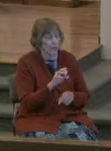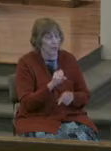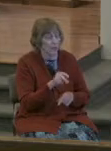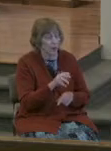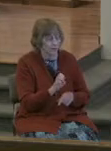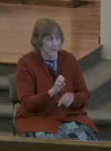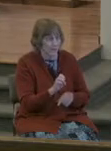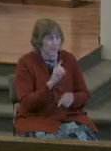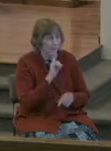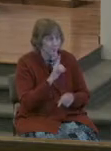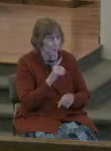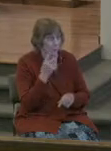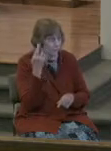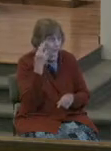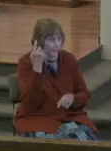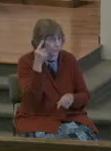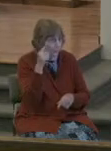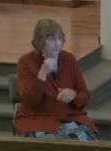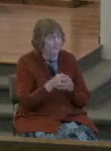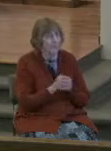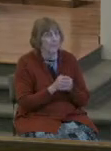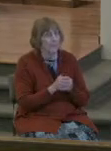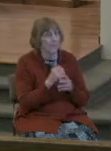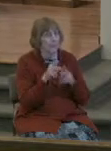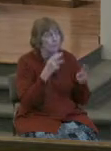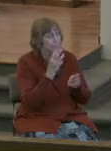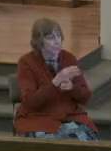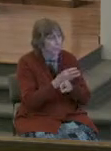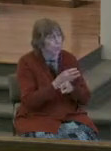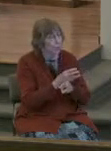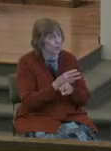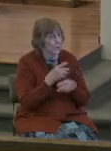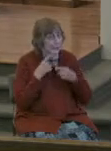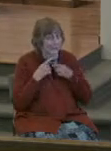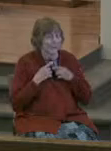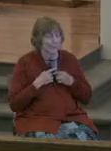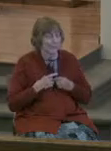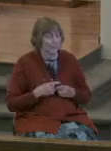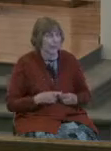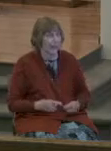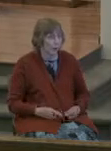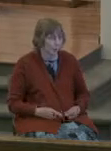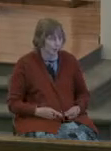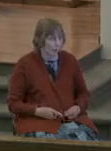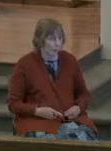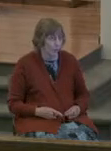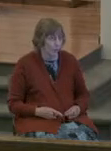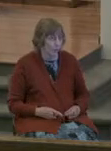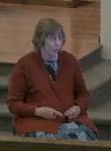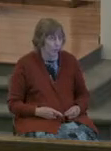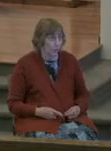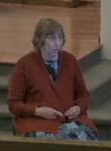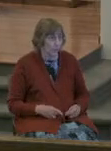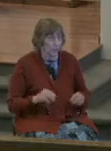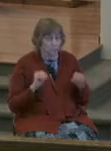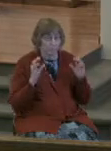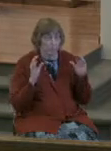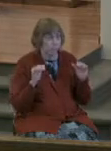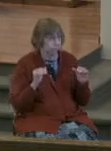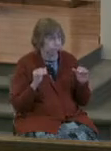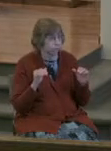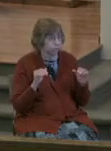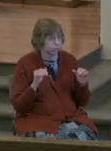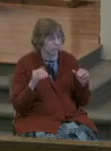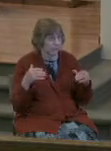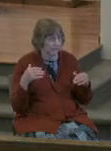the people of this world are walking around in despair. They're walking around in hopelessness. They're walking around